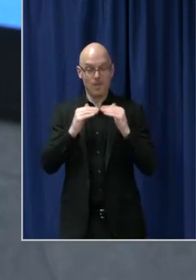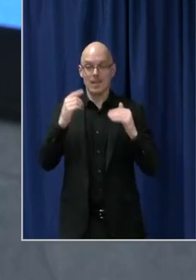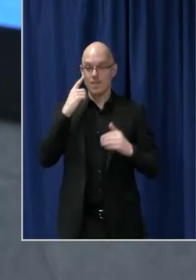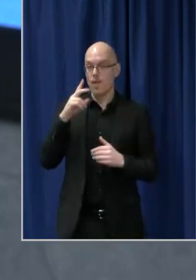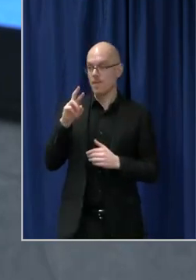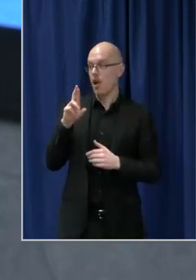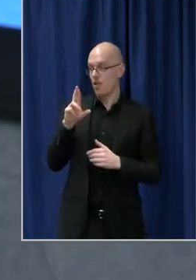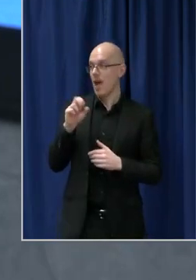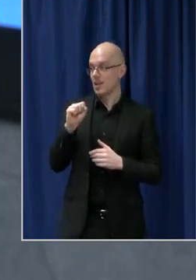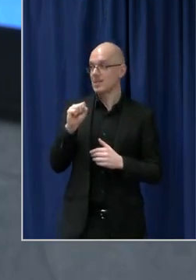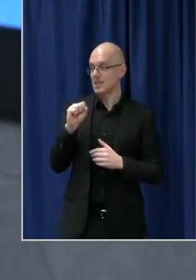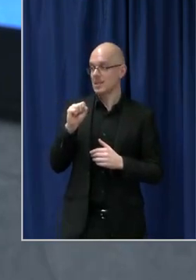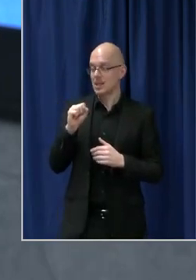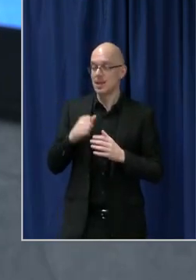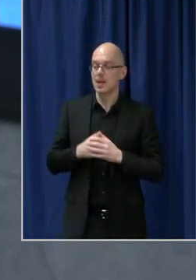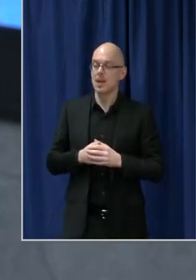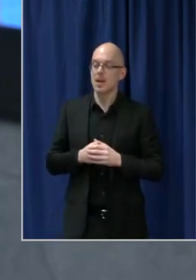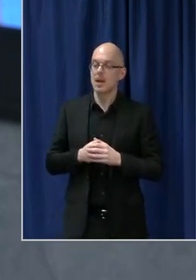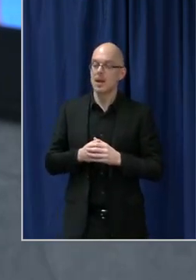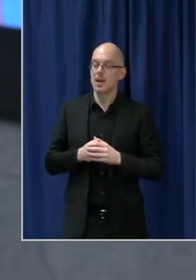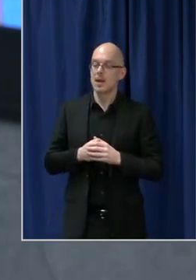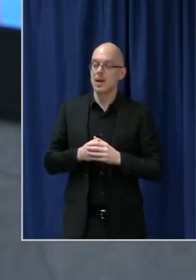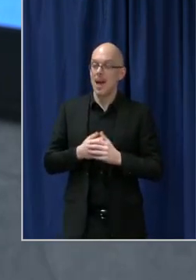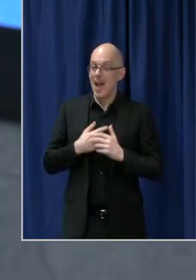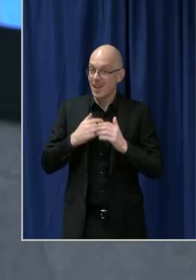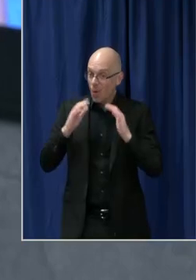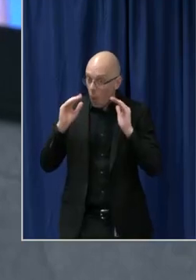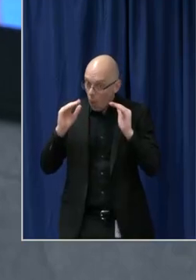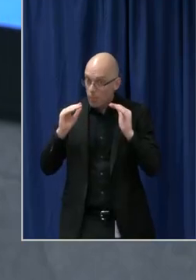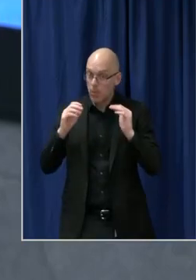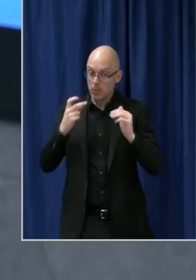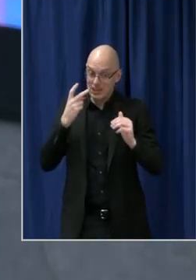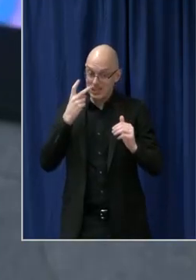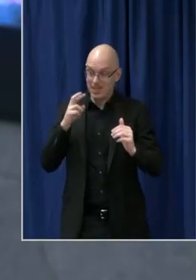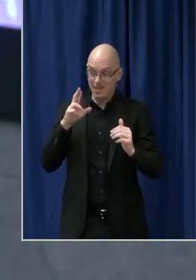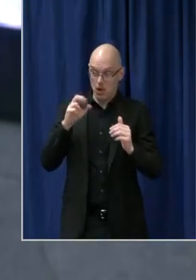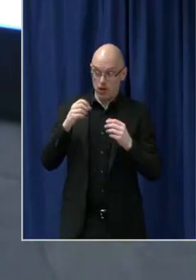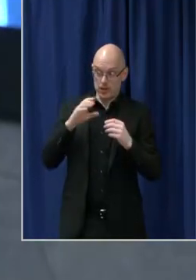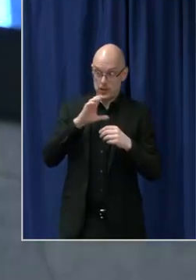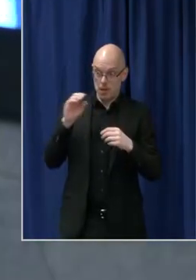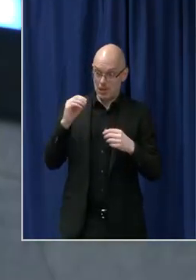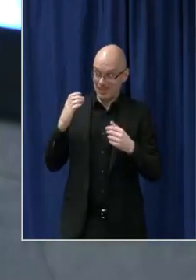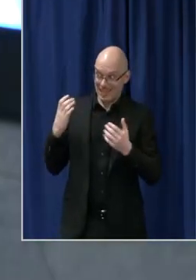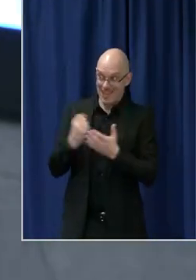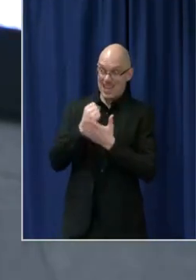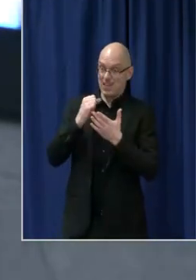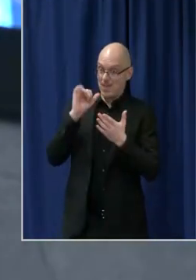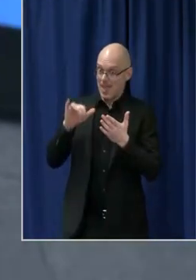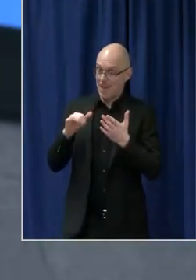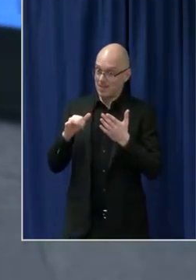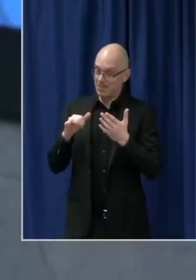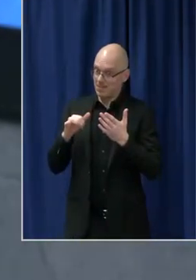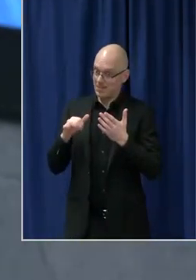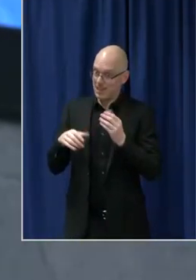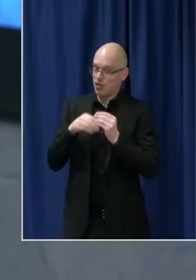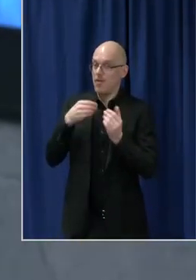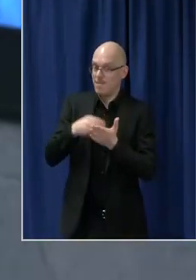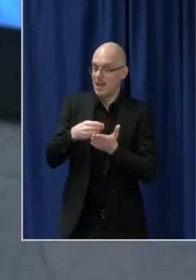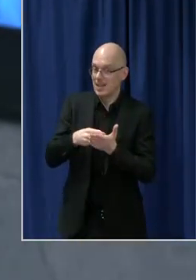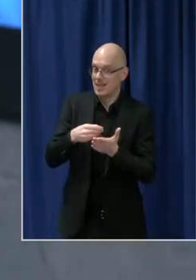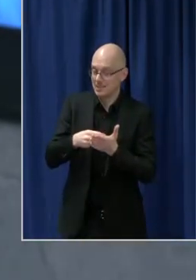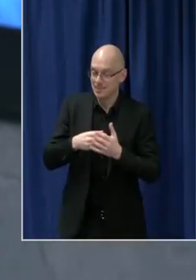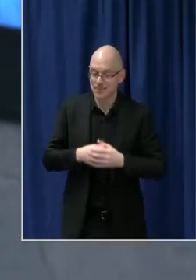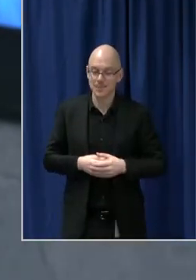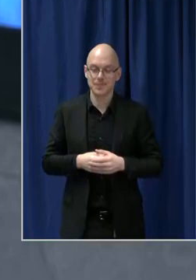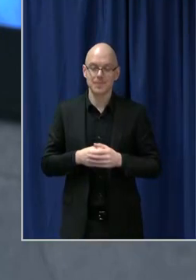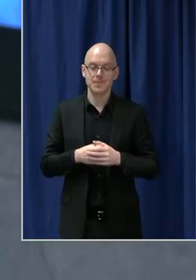and expect to see VRS providers take advantage of this. Second, that I would commend